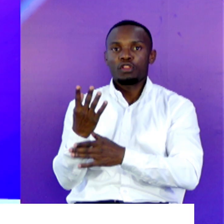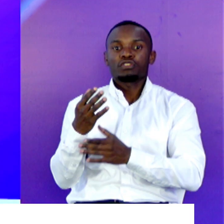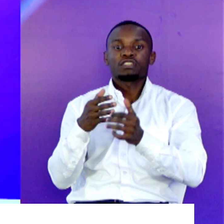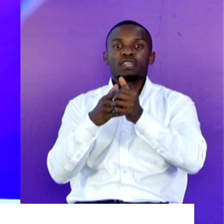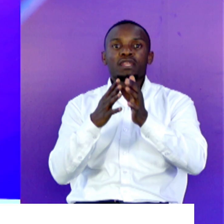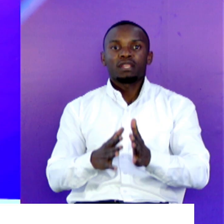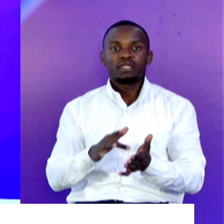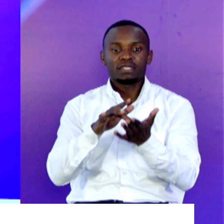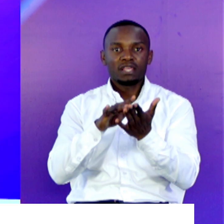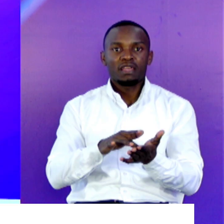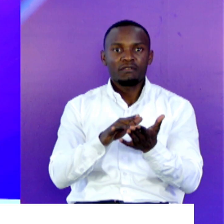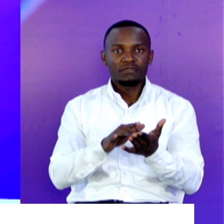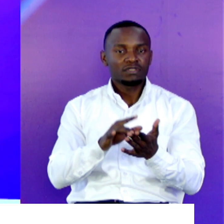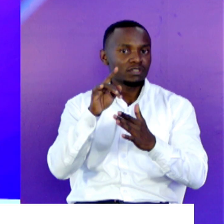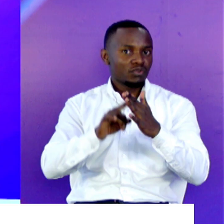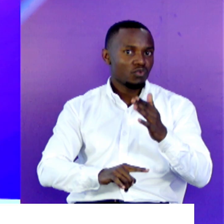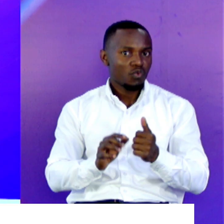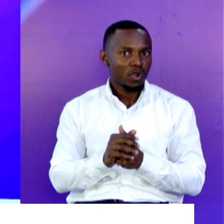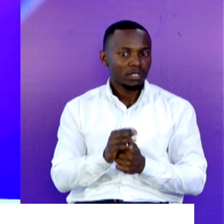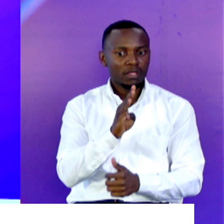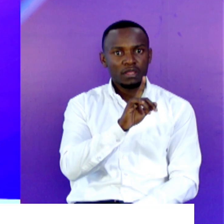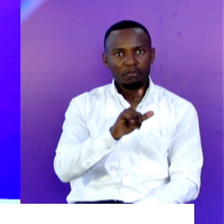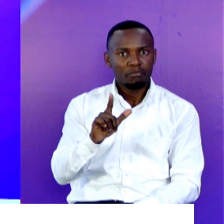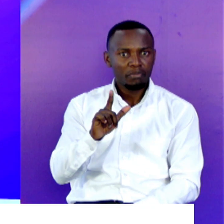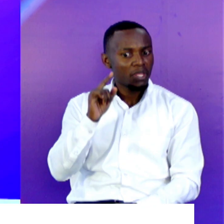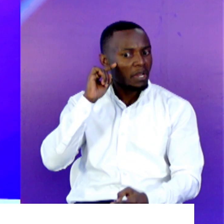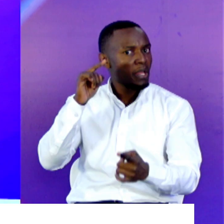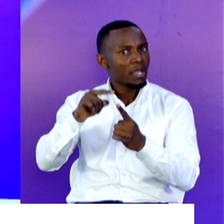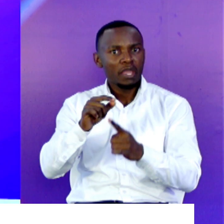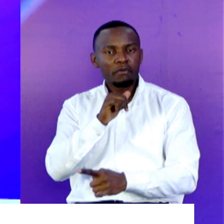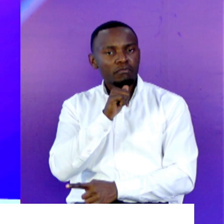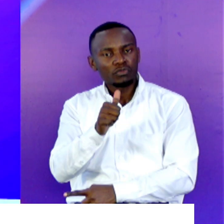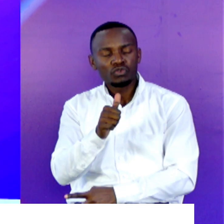bill is not intended to interfere with